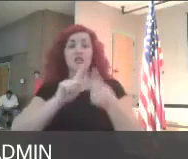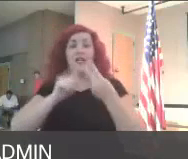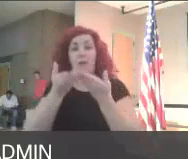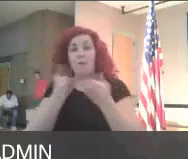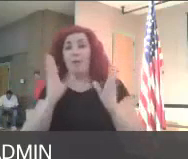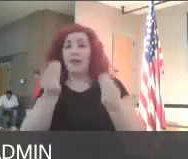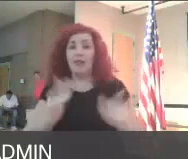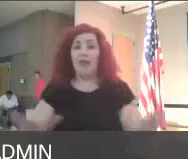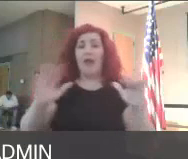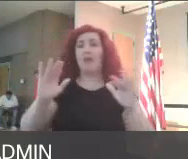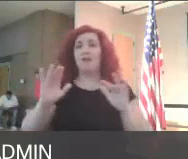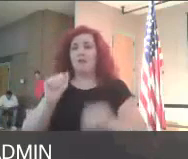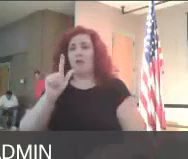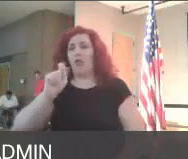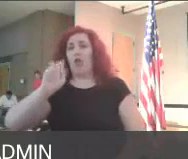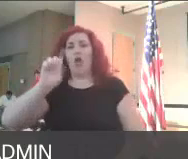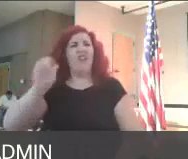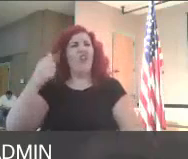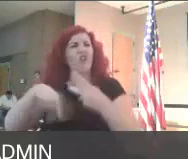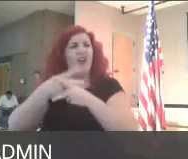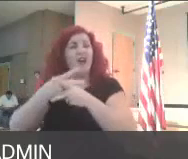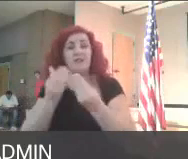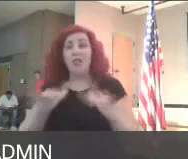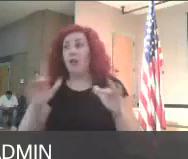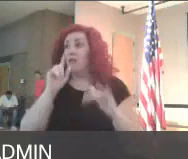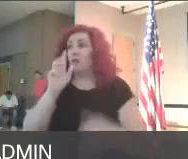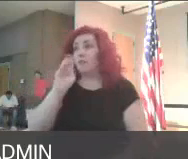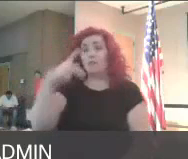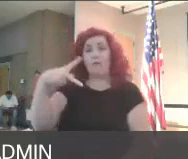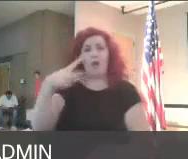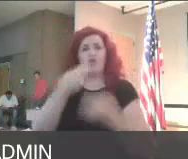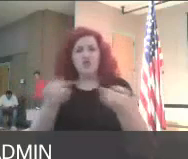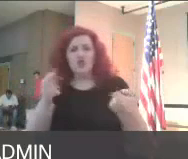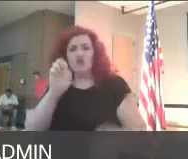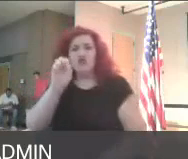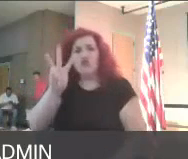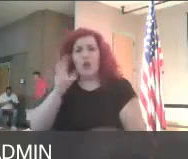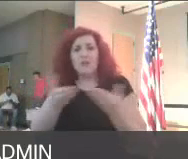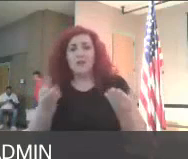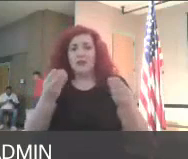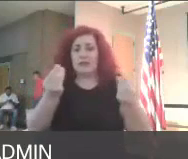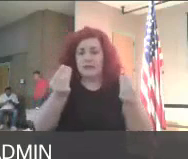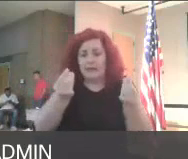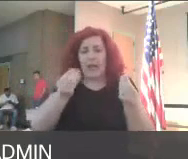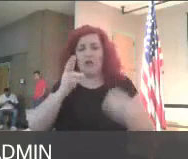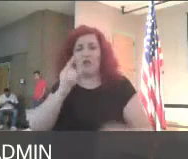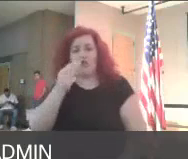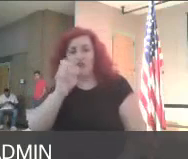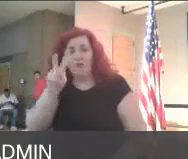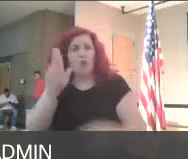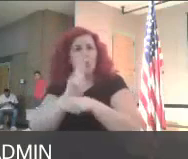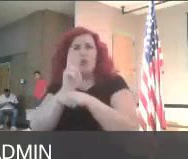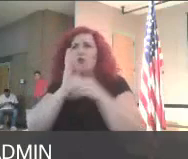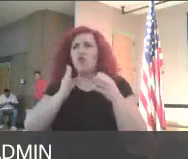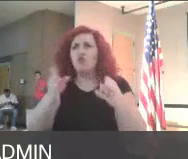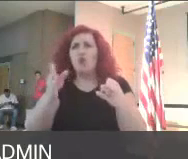other types of lands. For mapping, the raw resources and raw materials like sand and gravel are used for roads throughout the reservation,